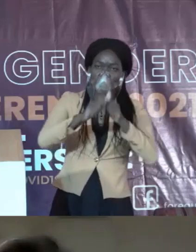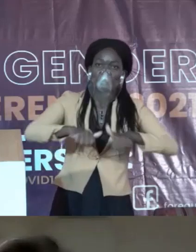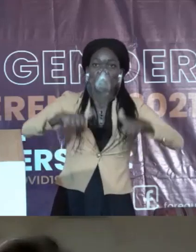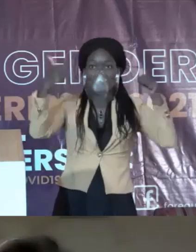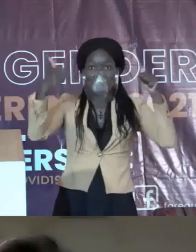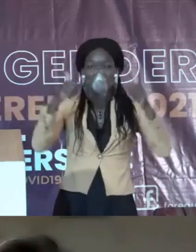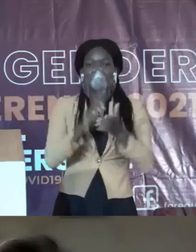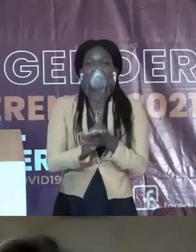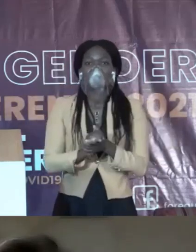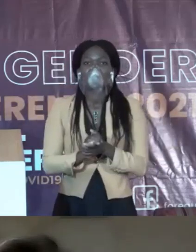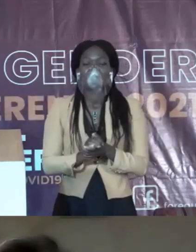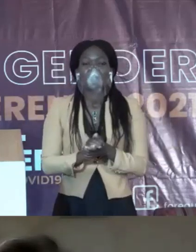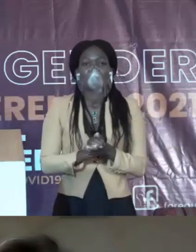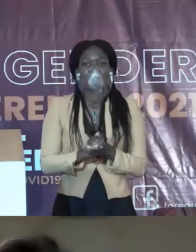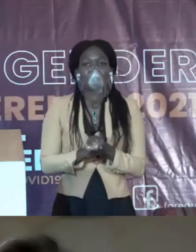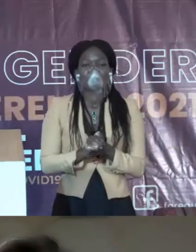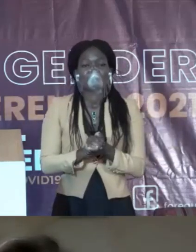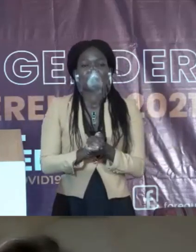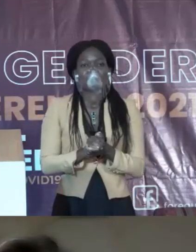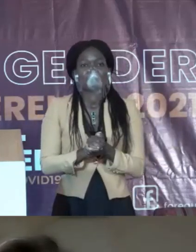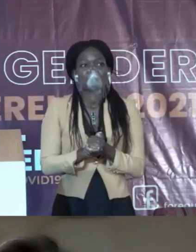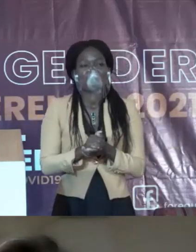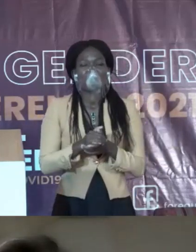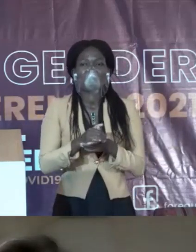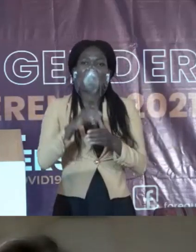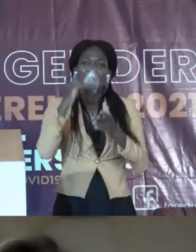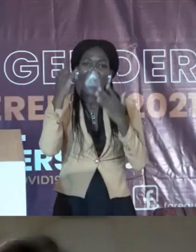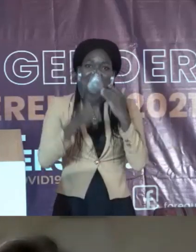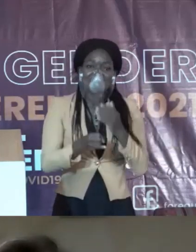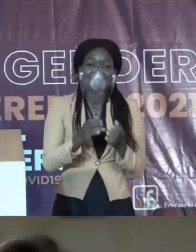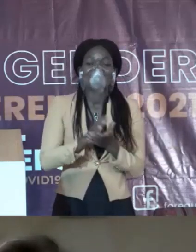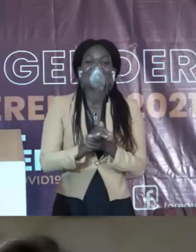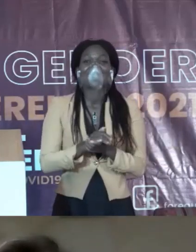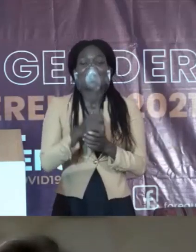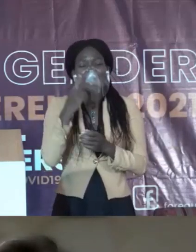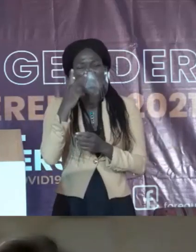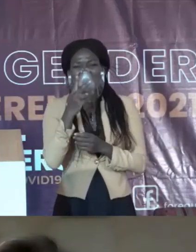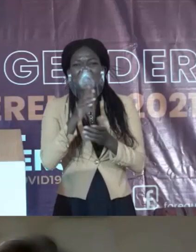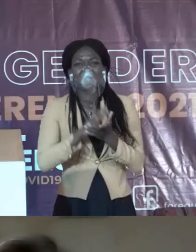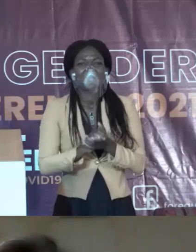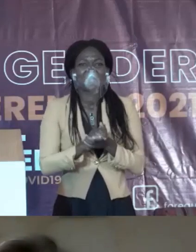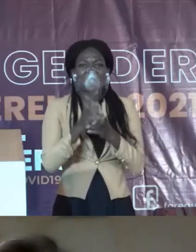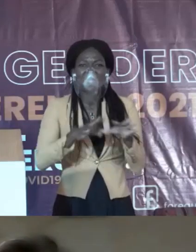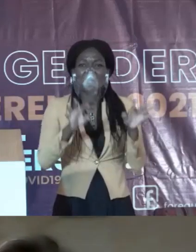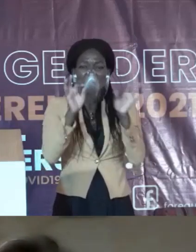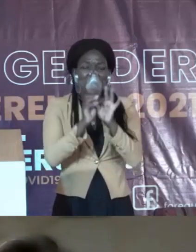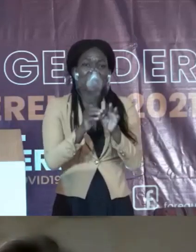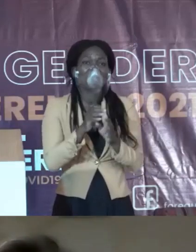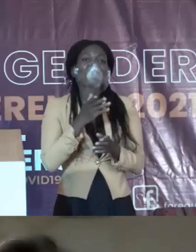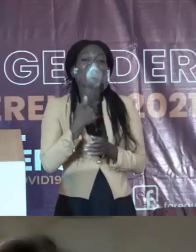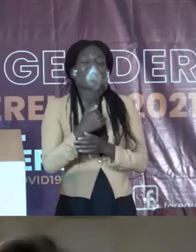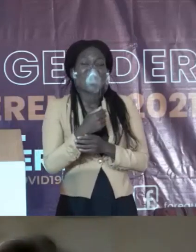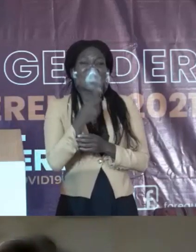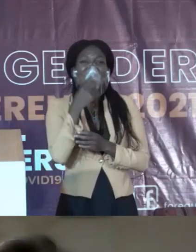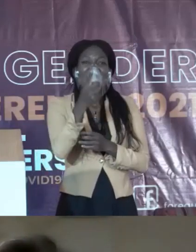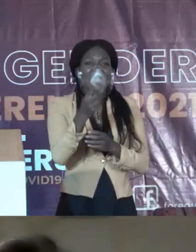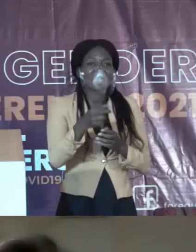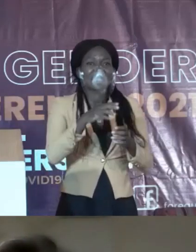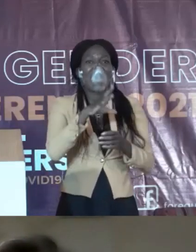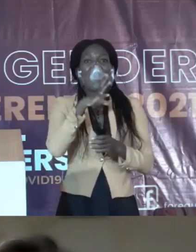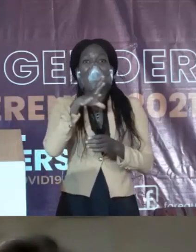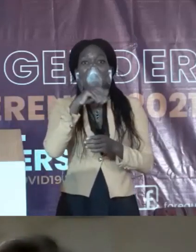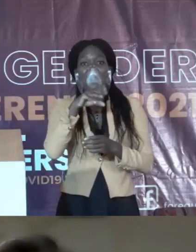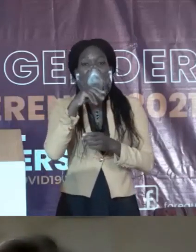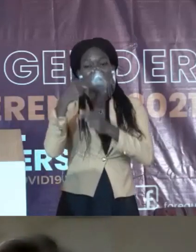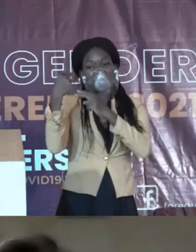gender. And lastly, that it's critical that we talk about male responsibility and